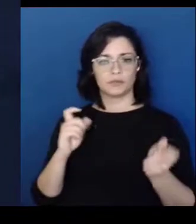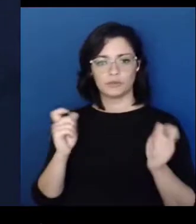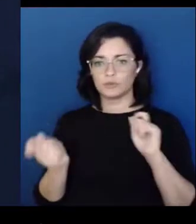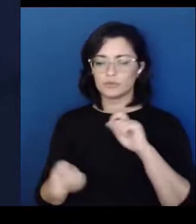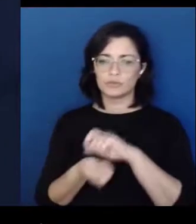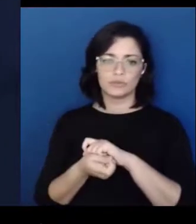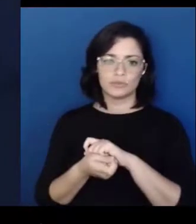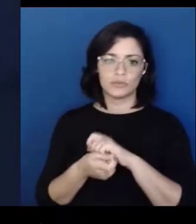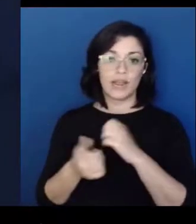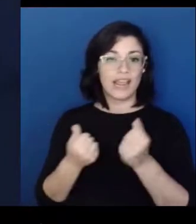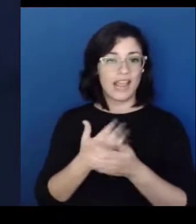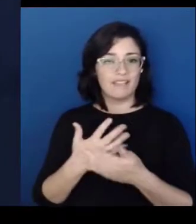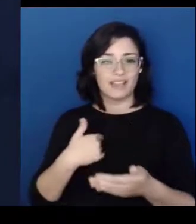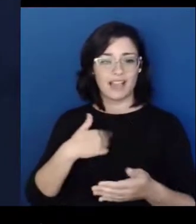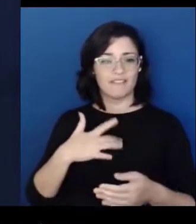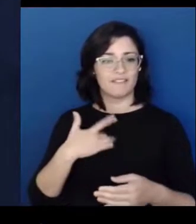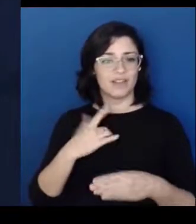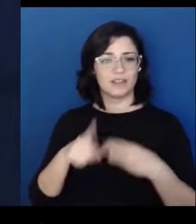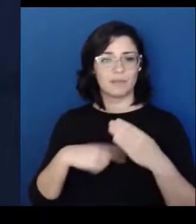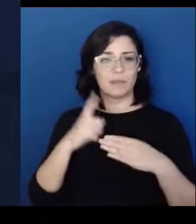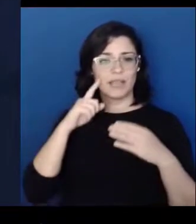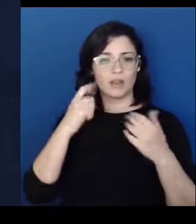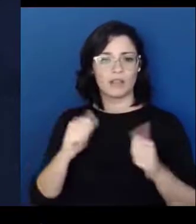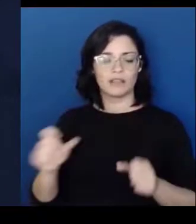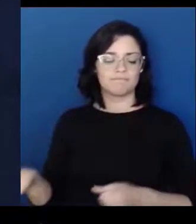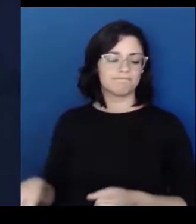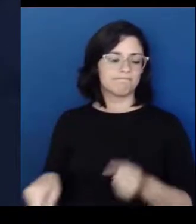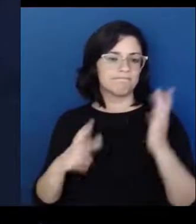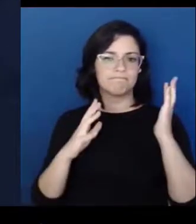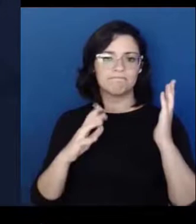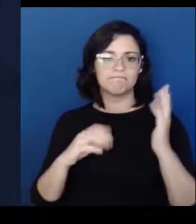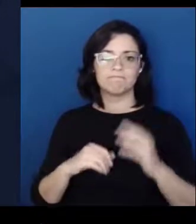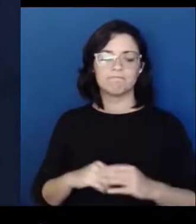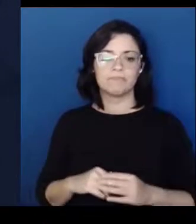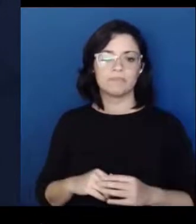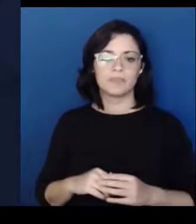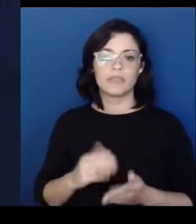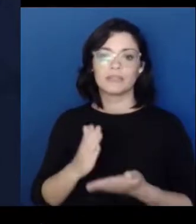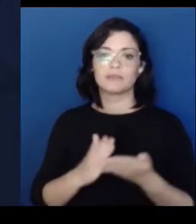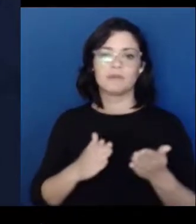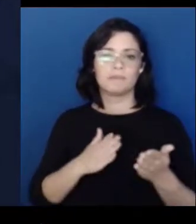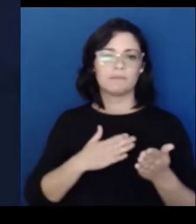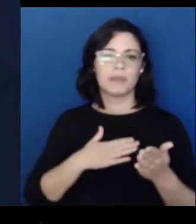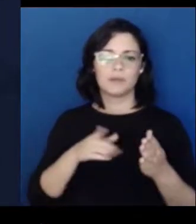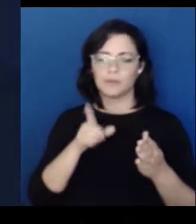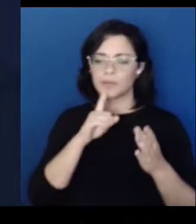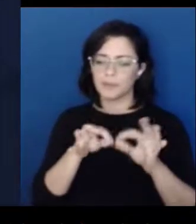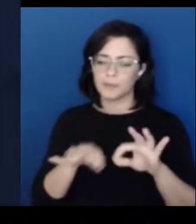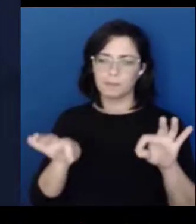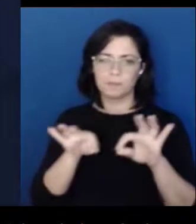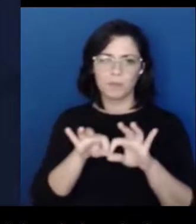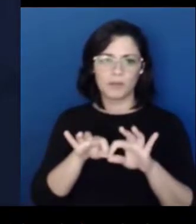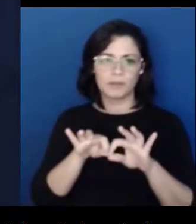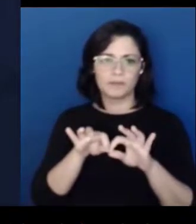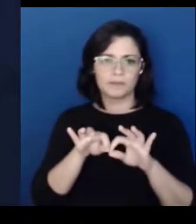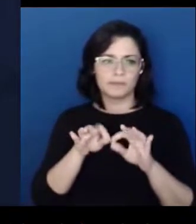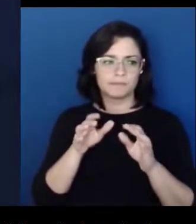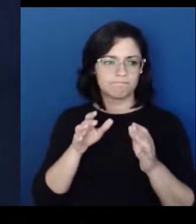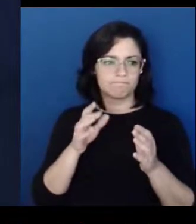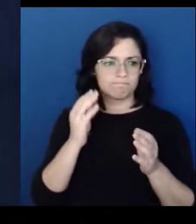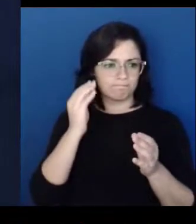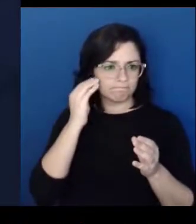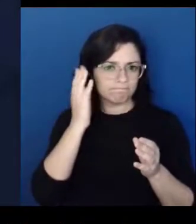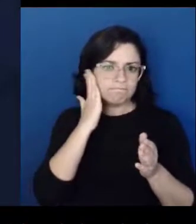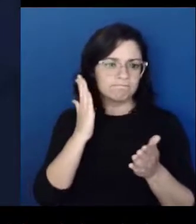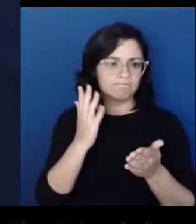window. And some of my key takeaways that I developed, that was the seed of it, but what I developed was